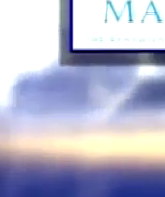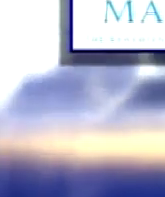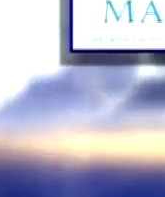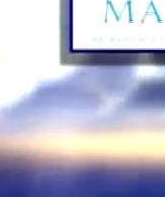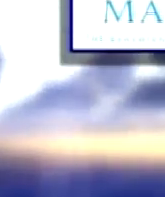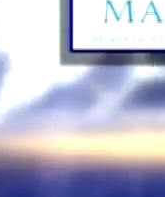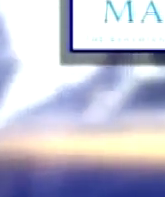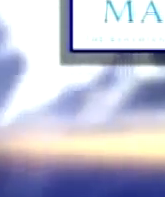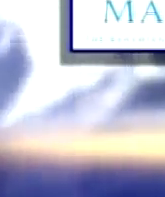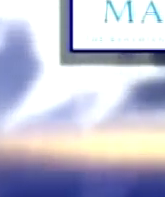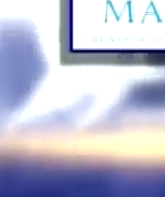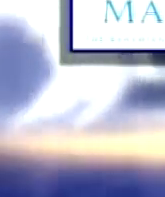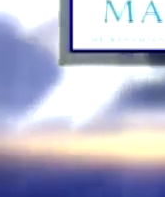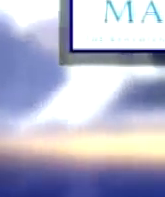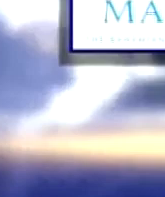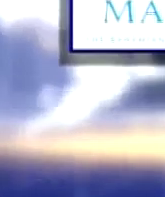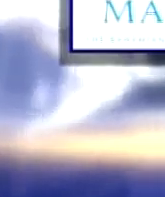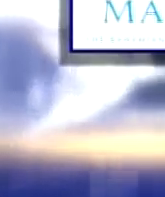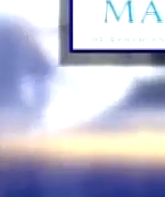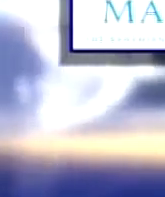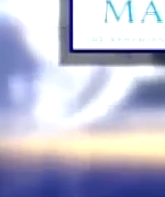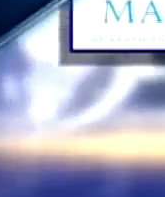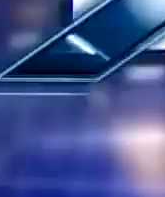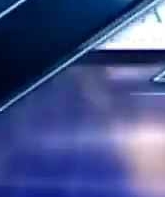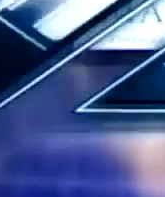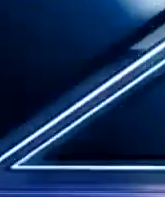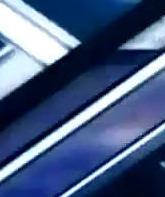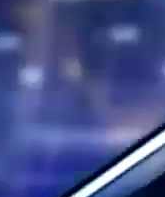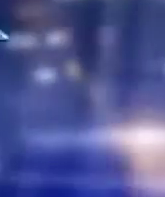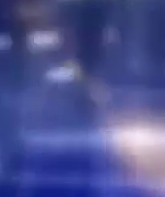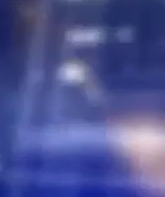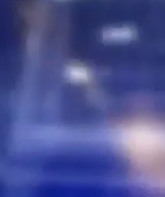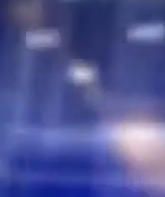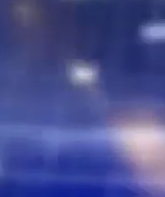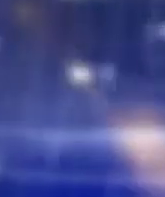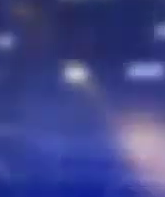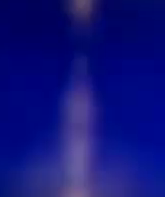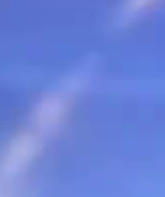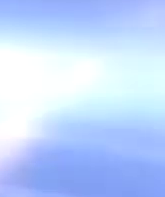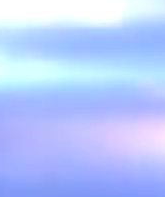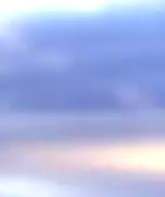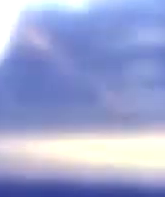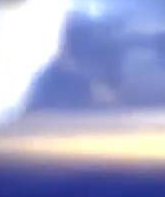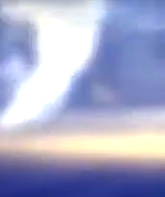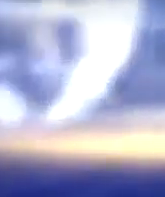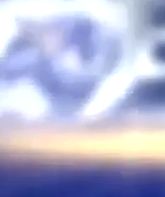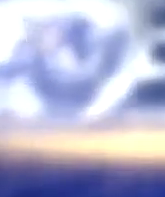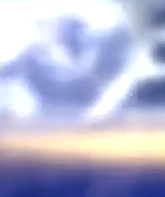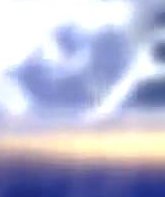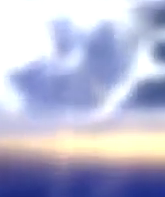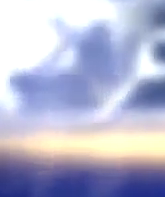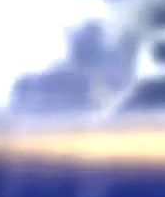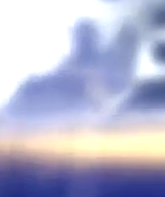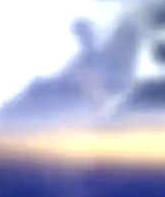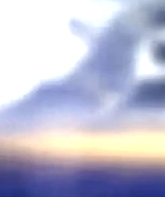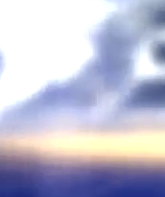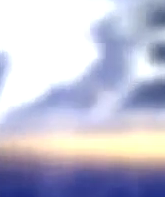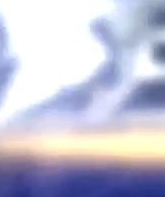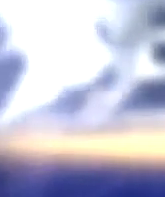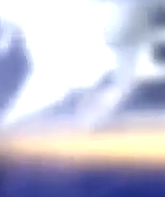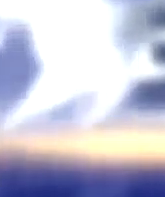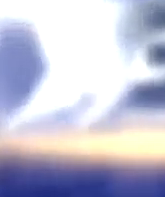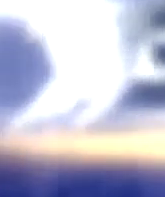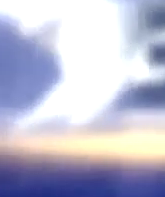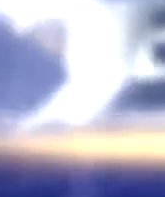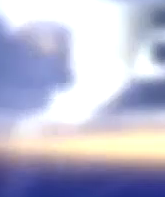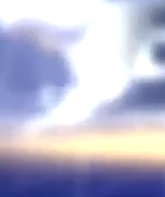convention center should be serving as a recruitment and training center. From the International Business Beat, the world's largest package delivery firm, United